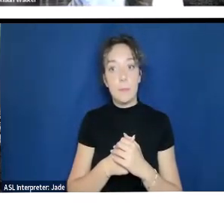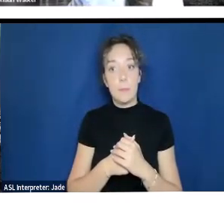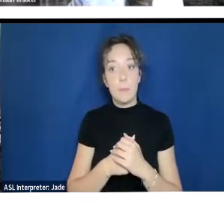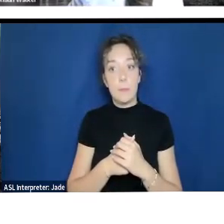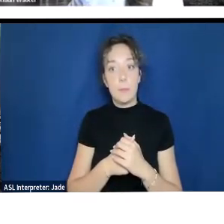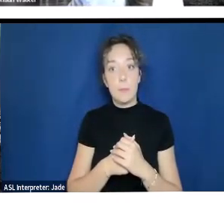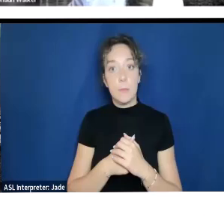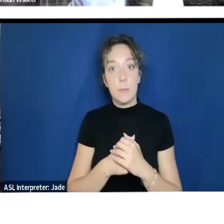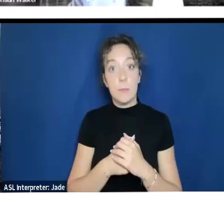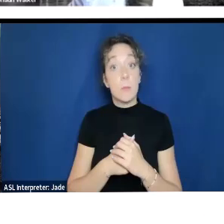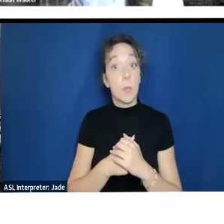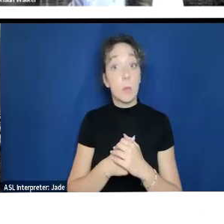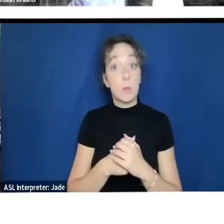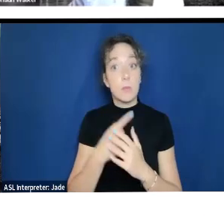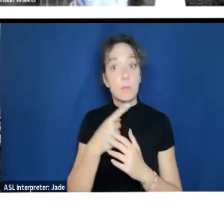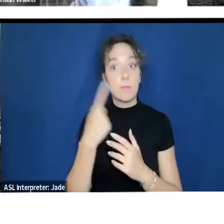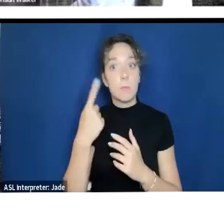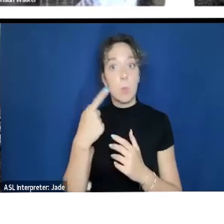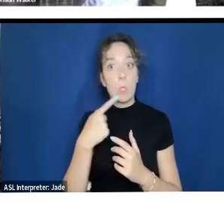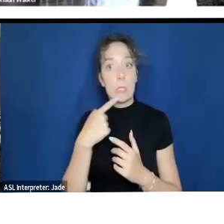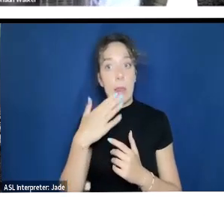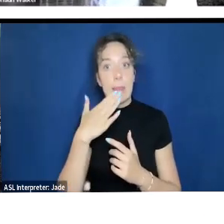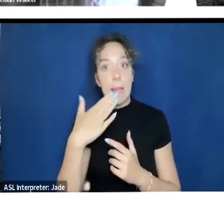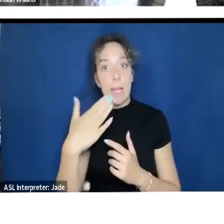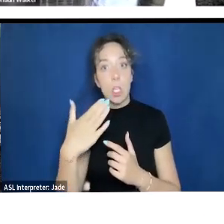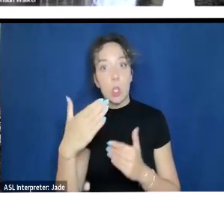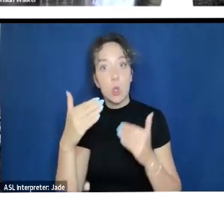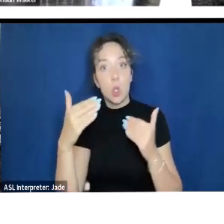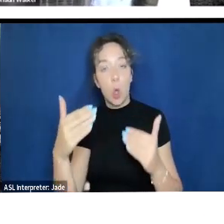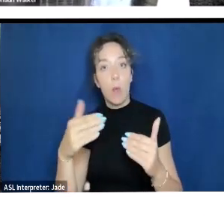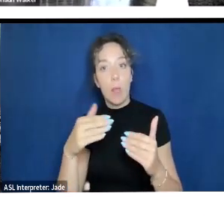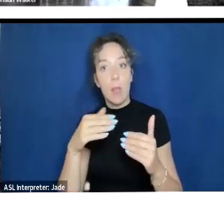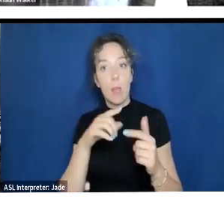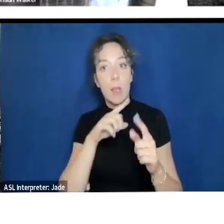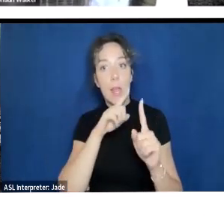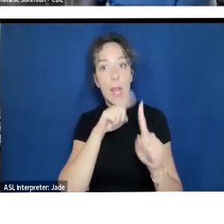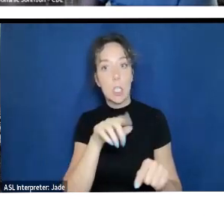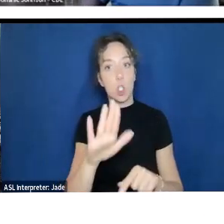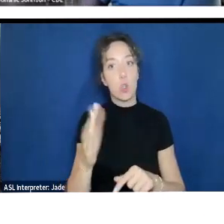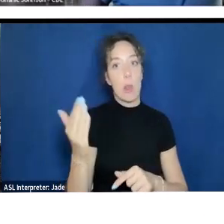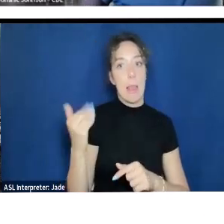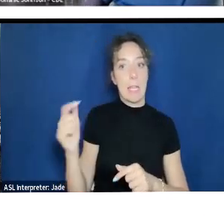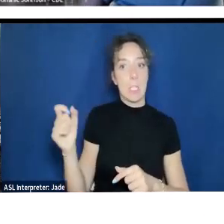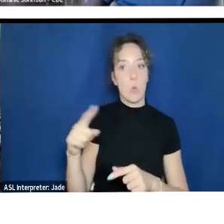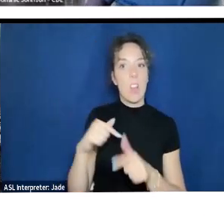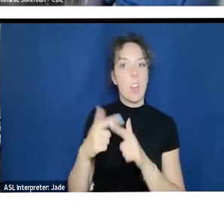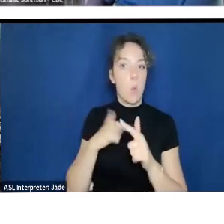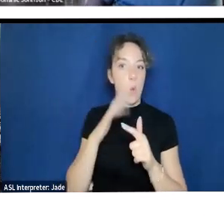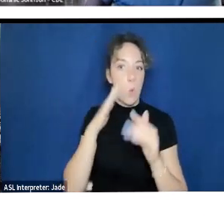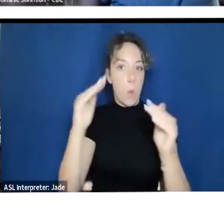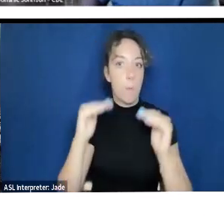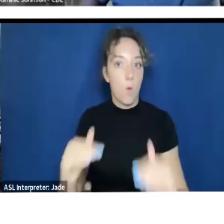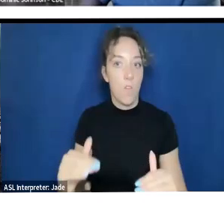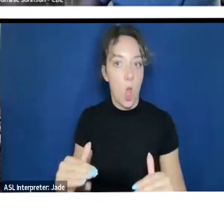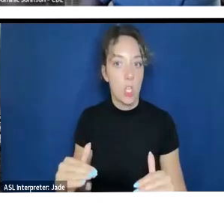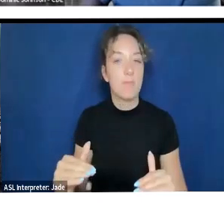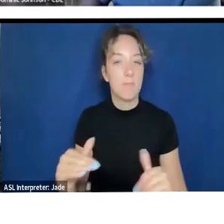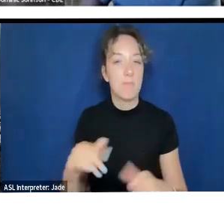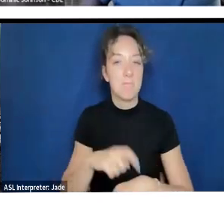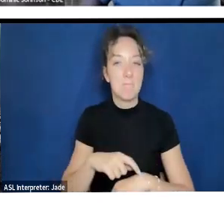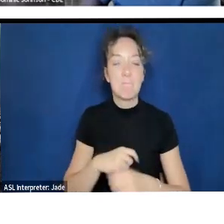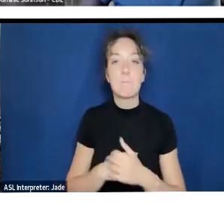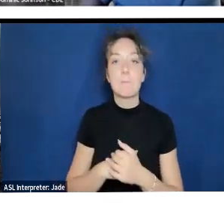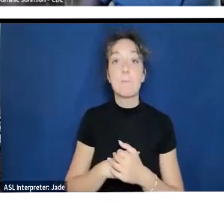Jacqueline Thank you. asked, sorry. Go ahead. No, go ahead and answer your last question, and then we'll move on. Got it. If a